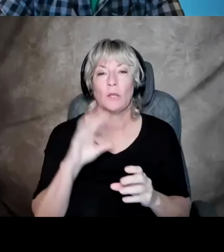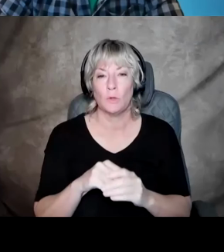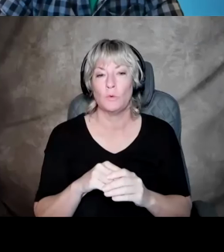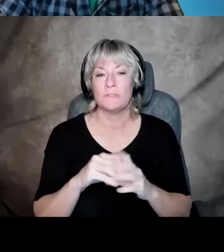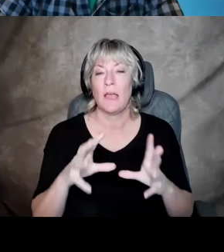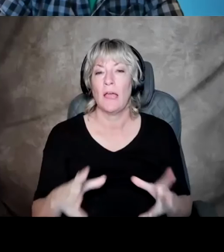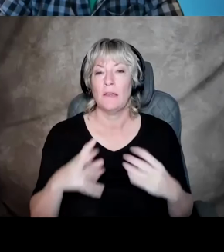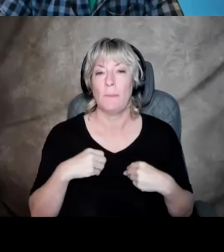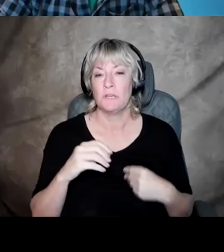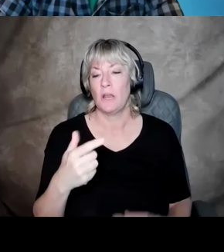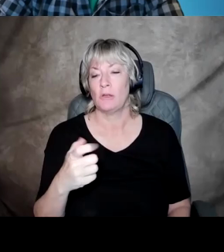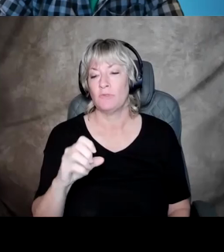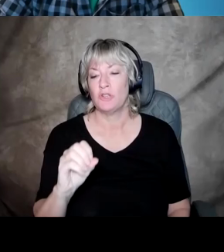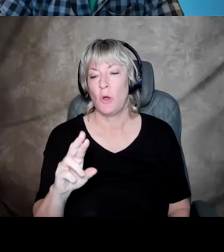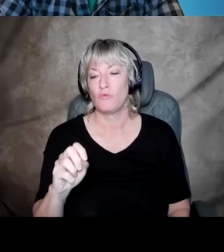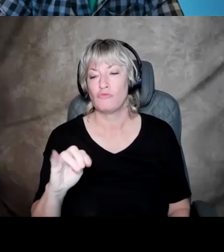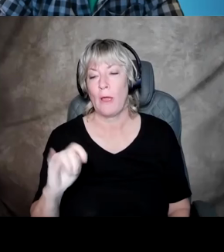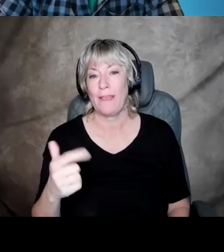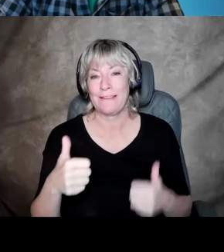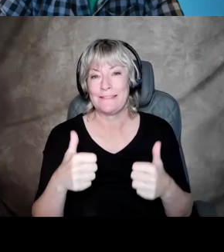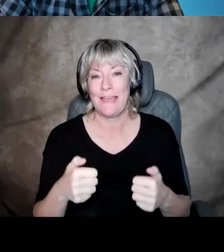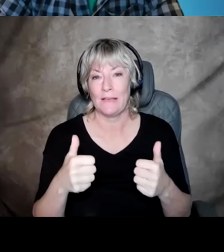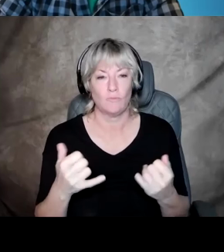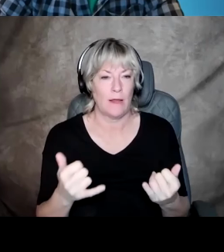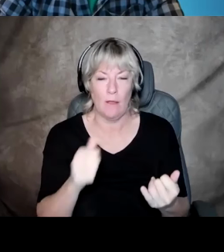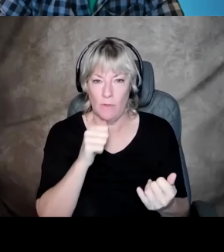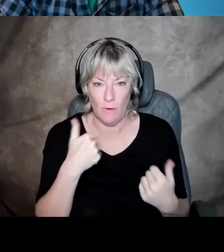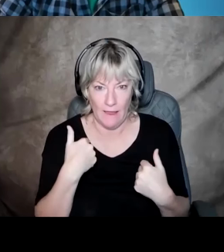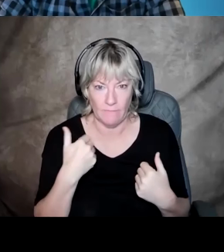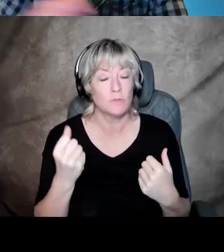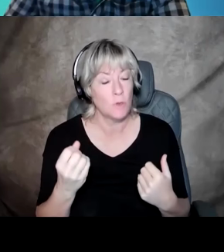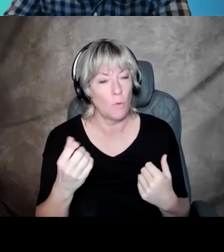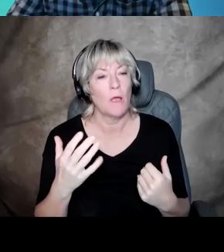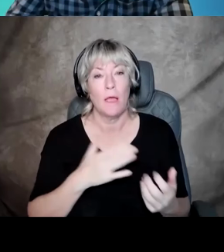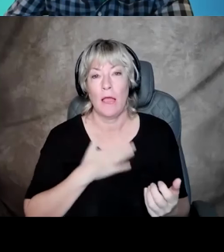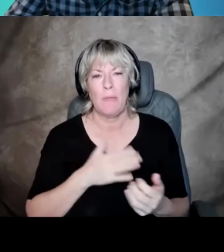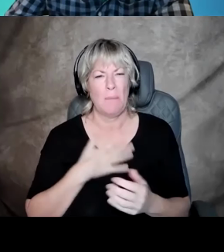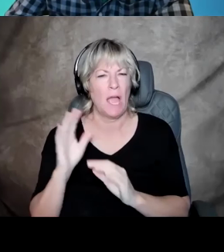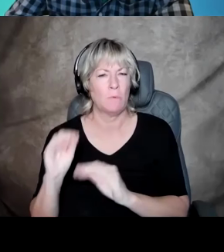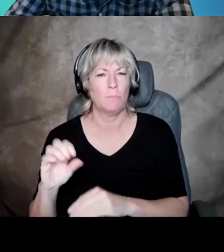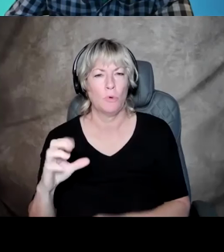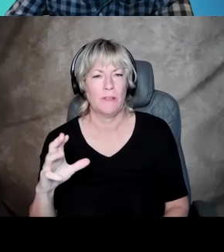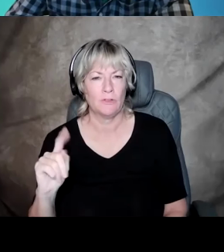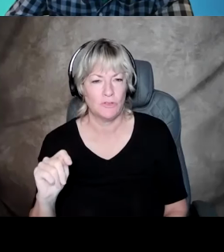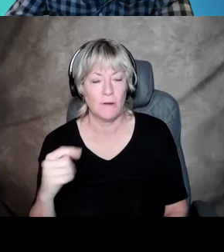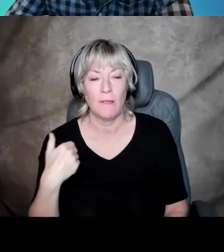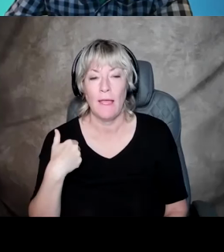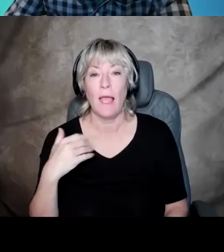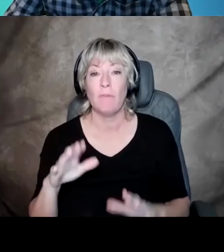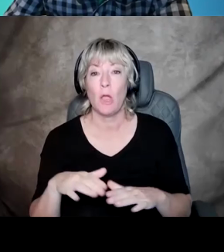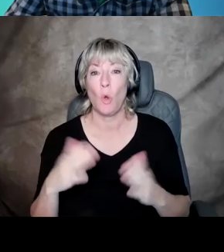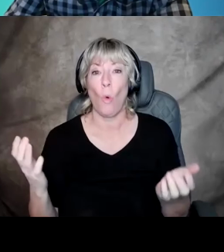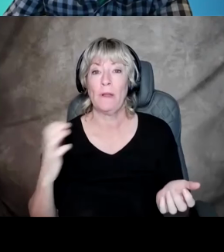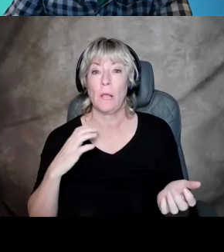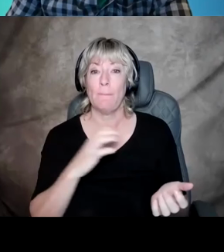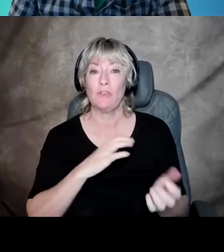text, which is not something that currently exists. And so I'm happy to put that in the chat. There is an open commission meeting where this